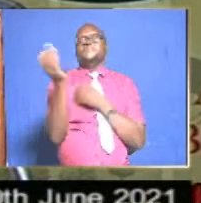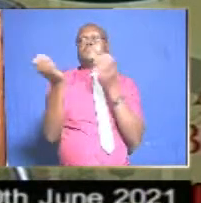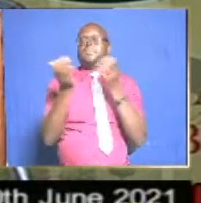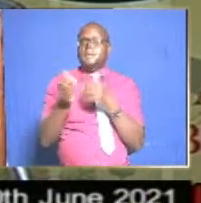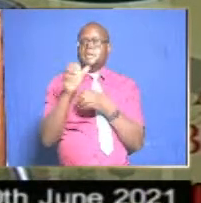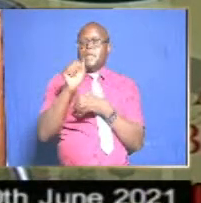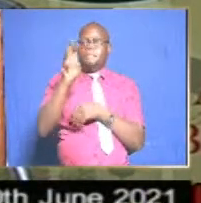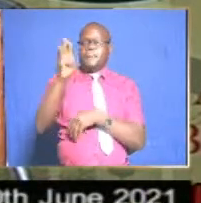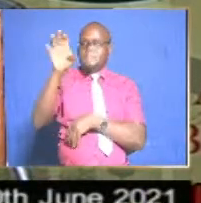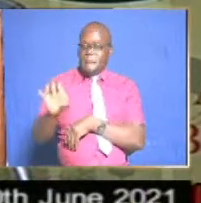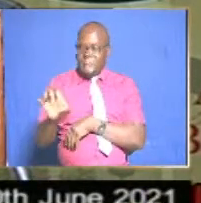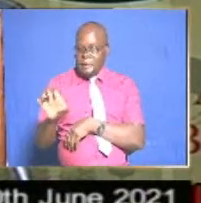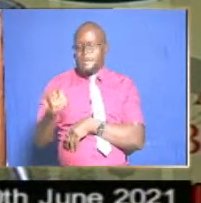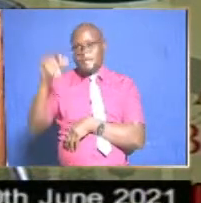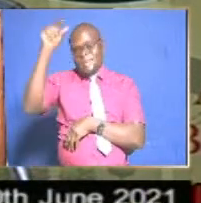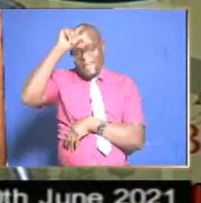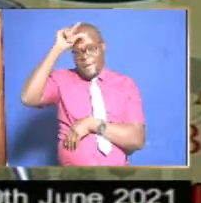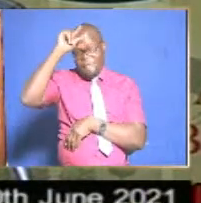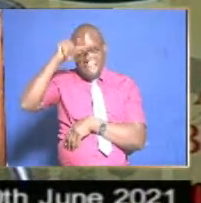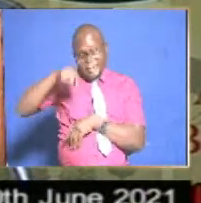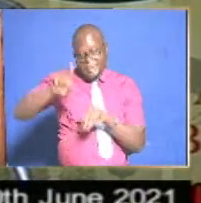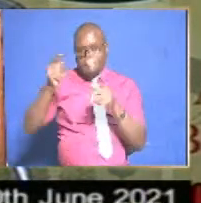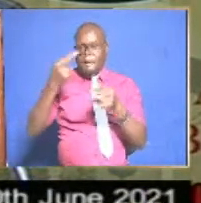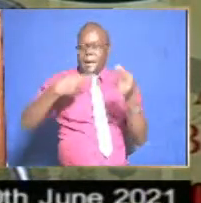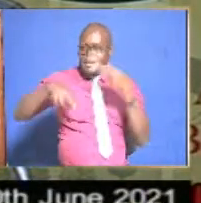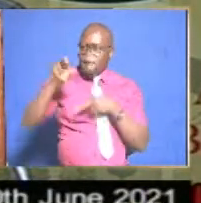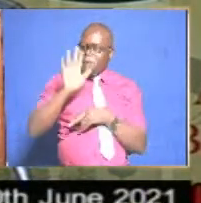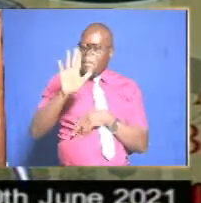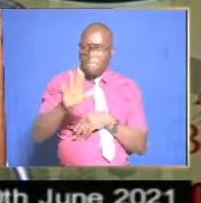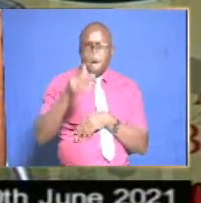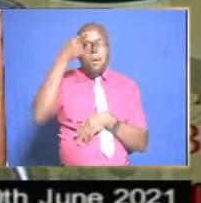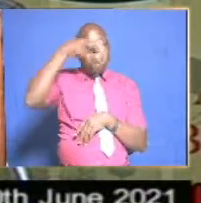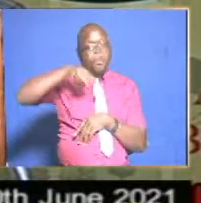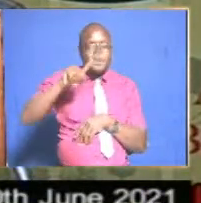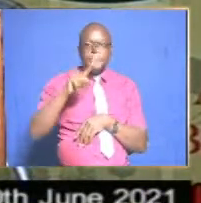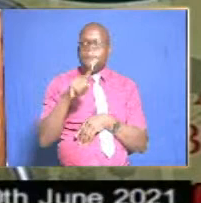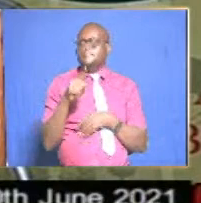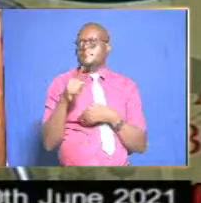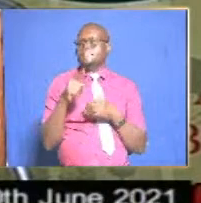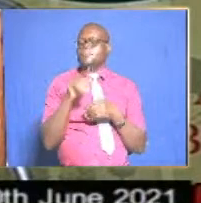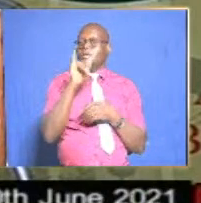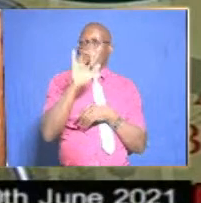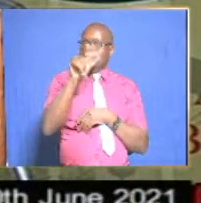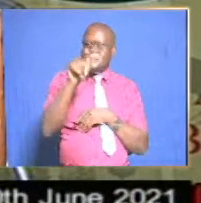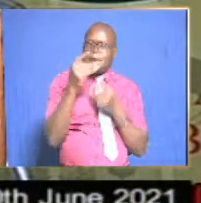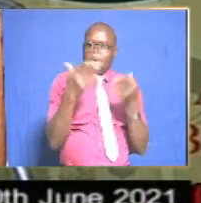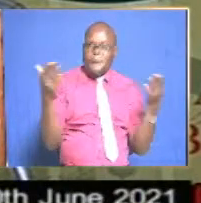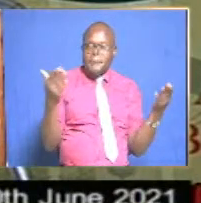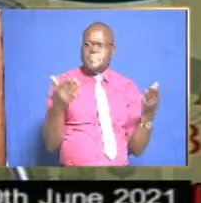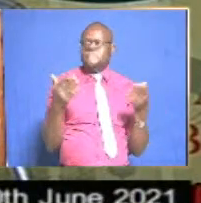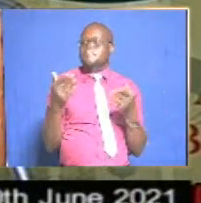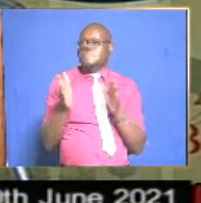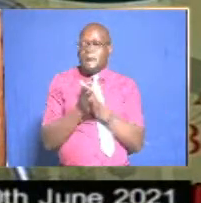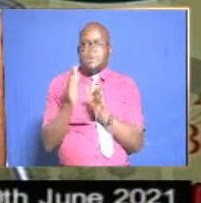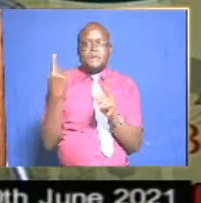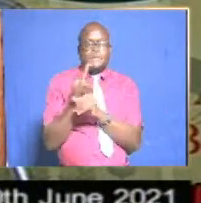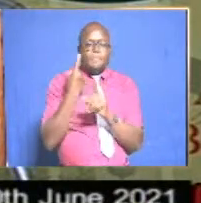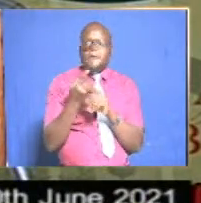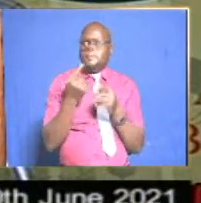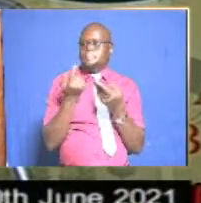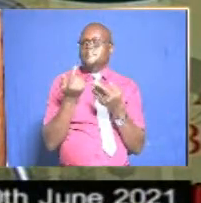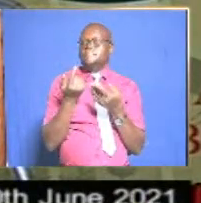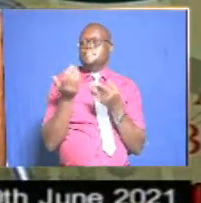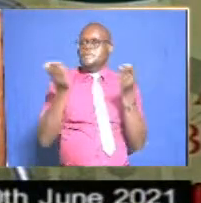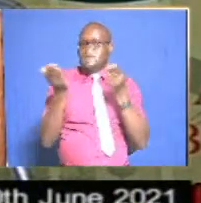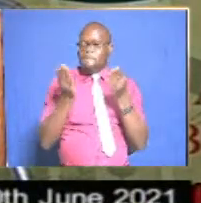enterprises, the government has reviewed consolidation policy on procurement of ICT equipment and related services. In